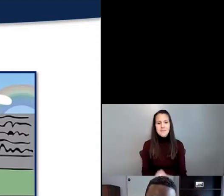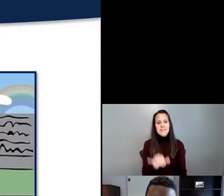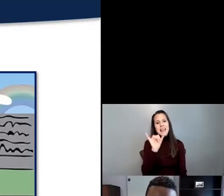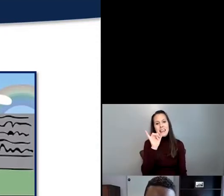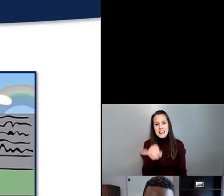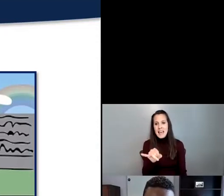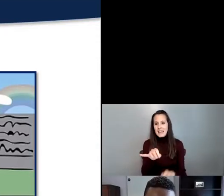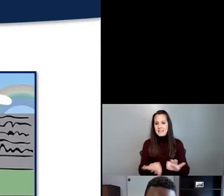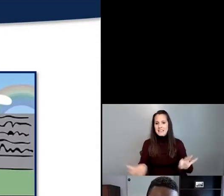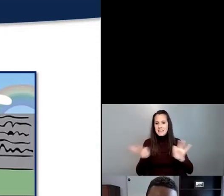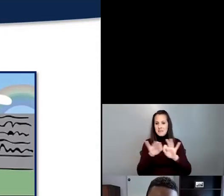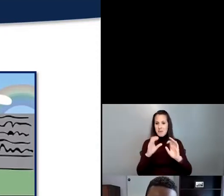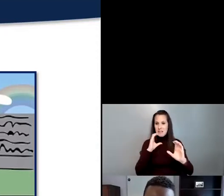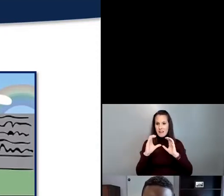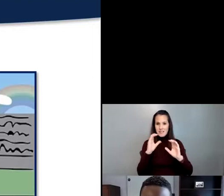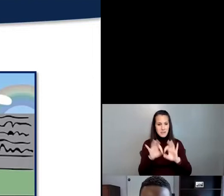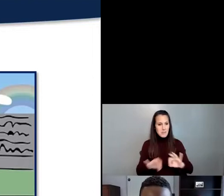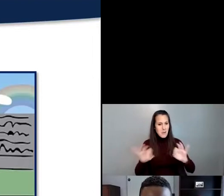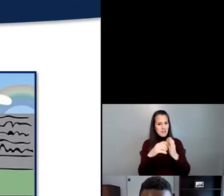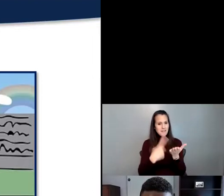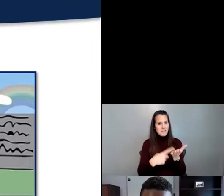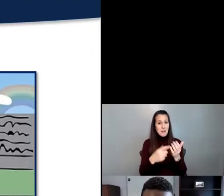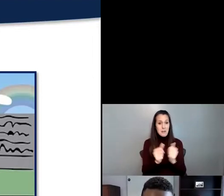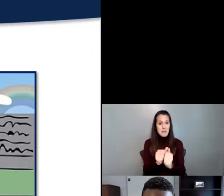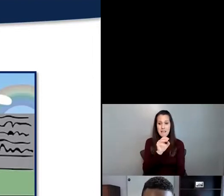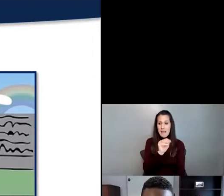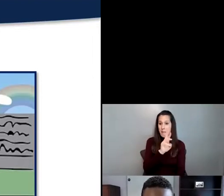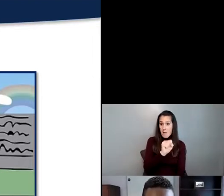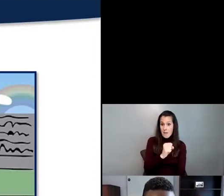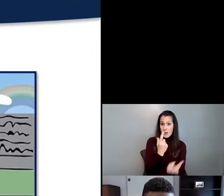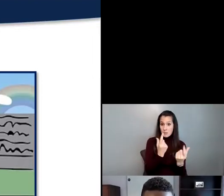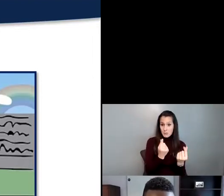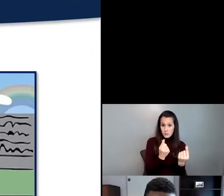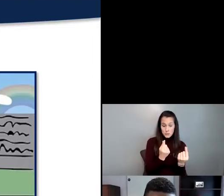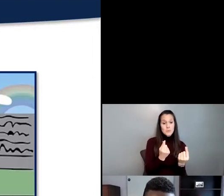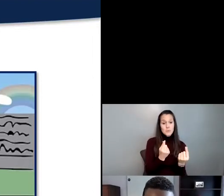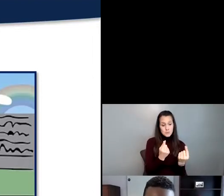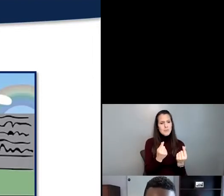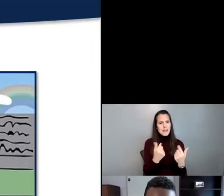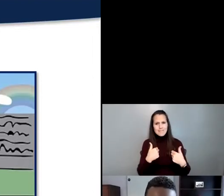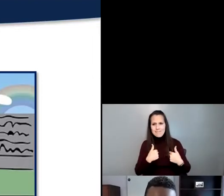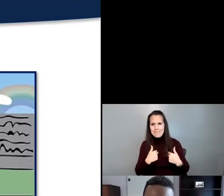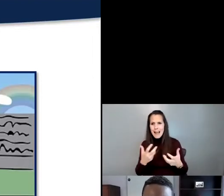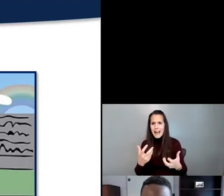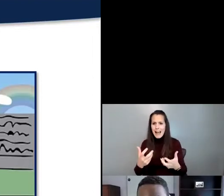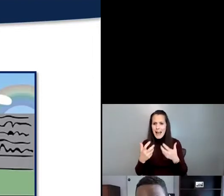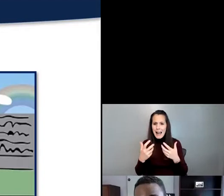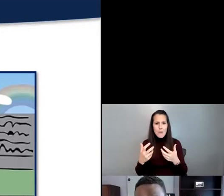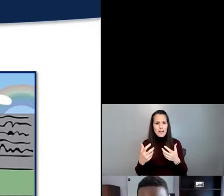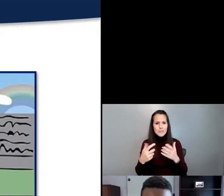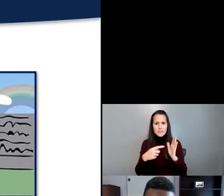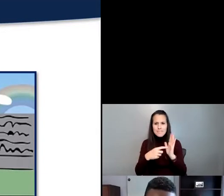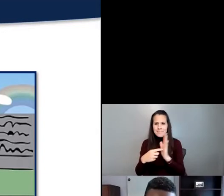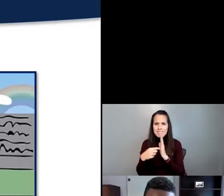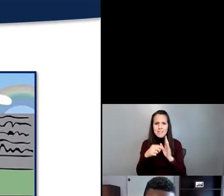conversation around what Michigan Rehabilitation Services does, and the fact that I want to then spread that disability is not